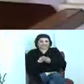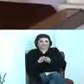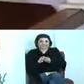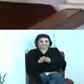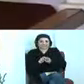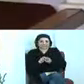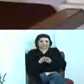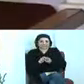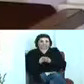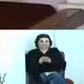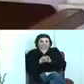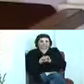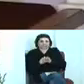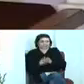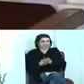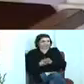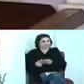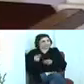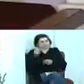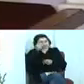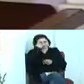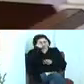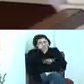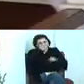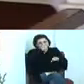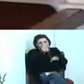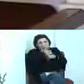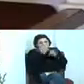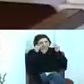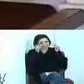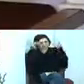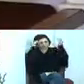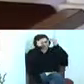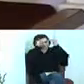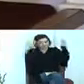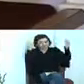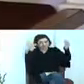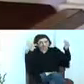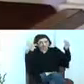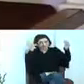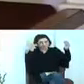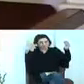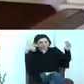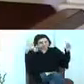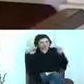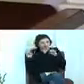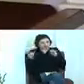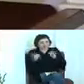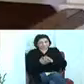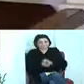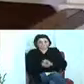mind set to next level movement because you know who